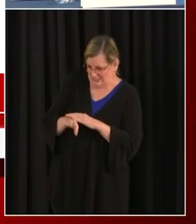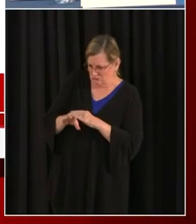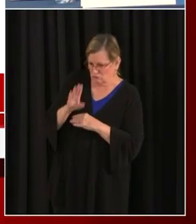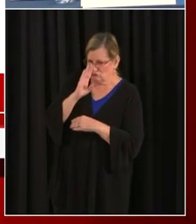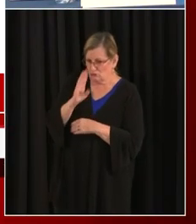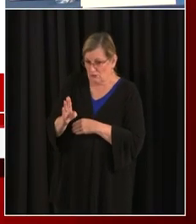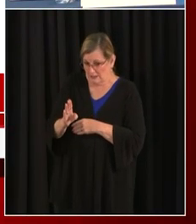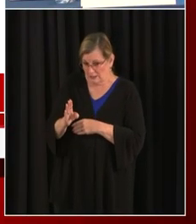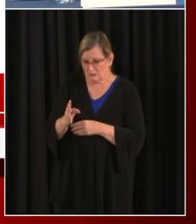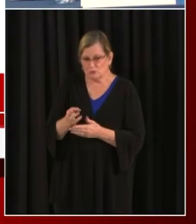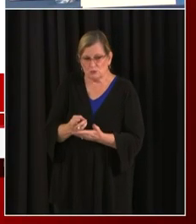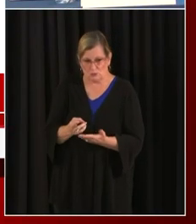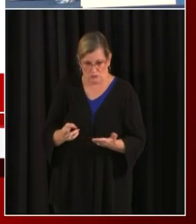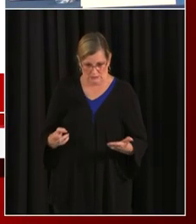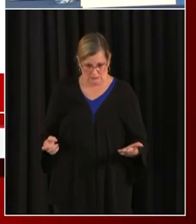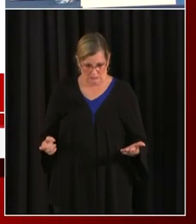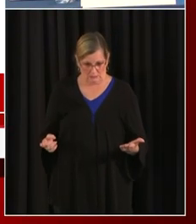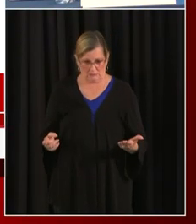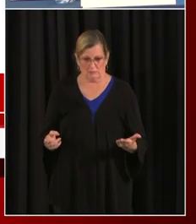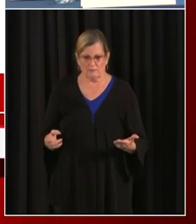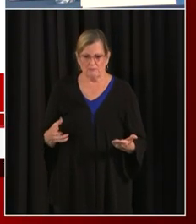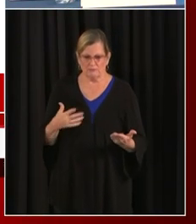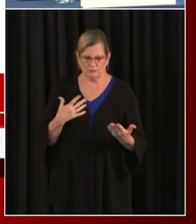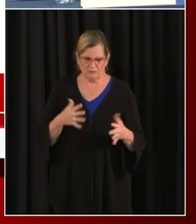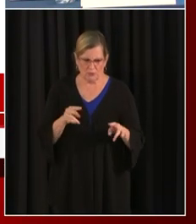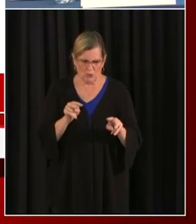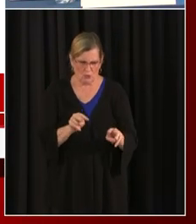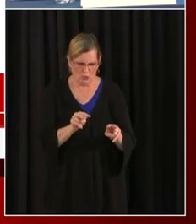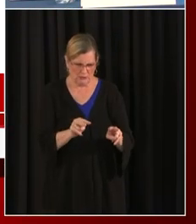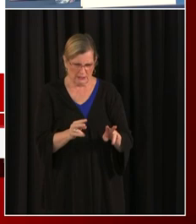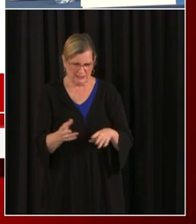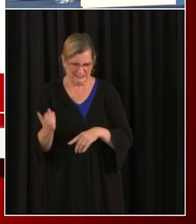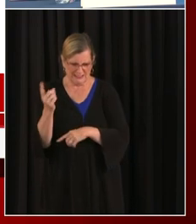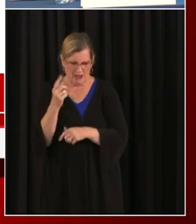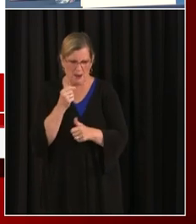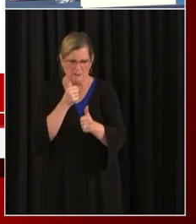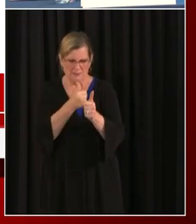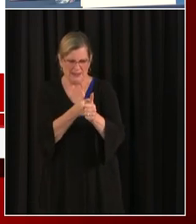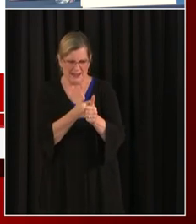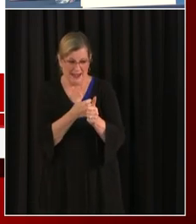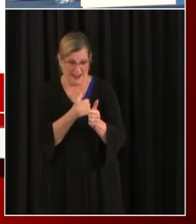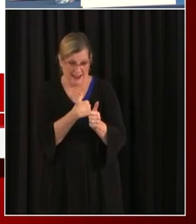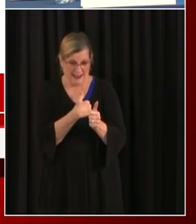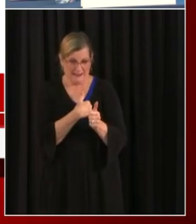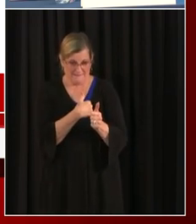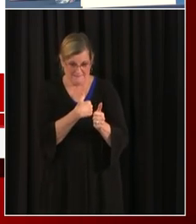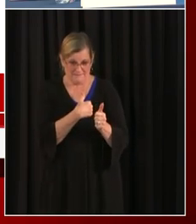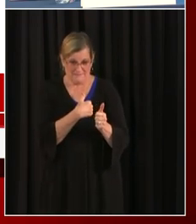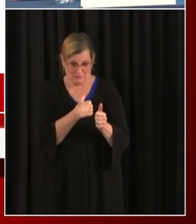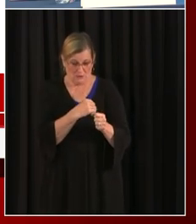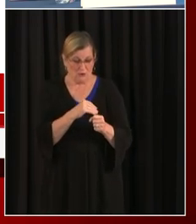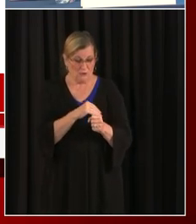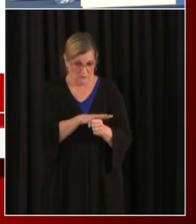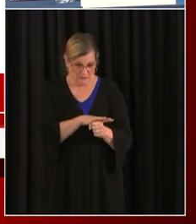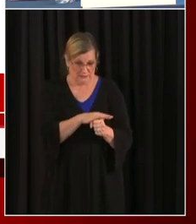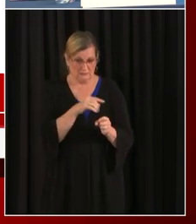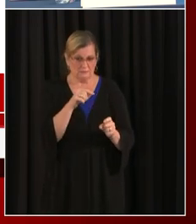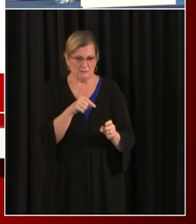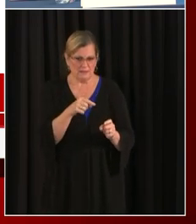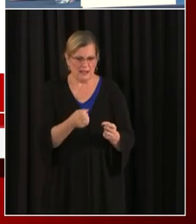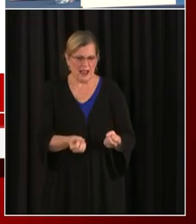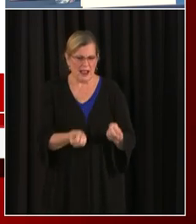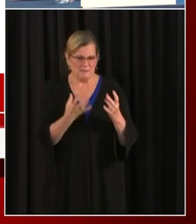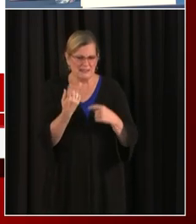day of their quarantine. It reminds them of the requirements for both quarantine and isolation. They're able